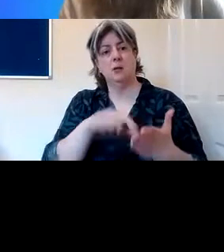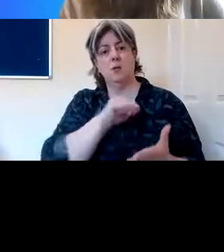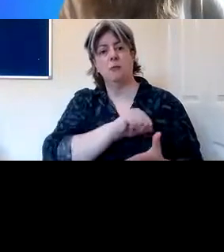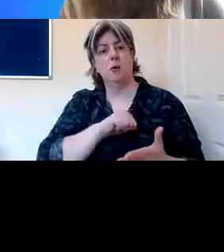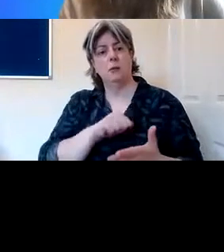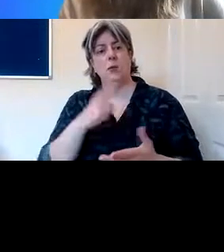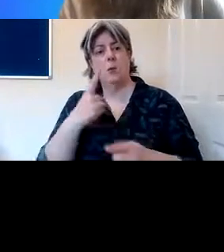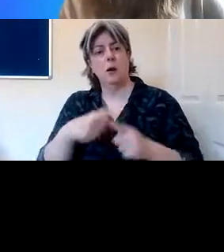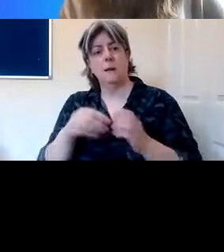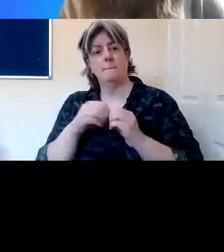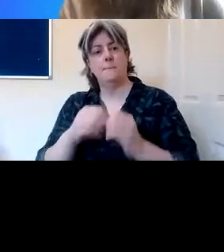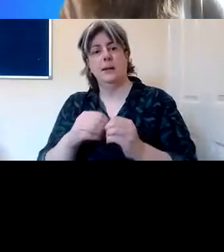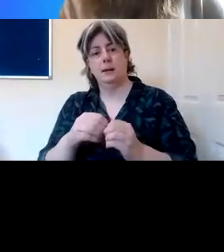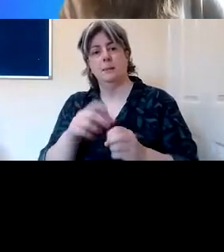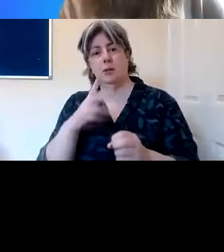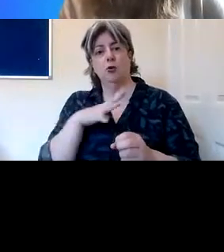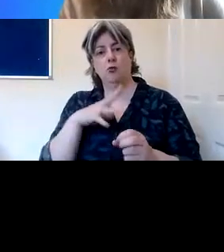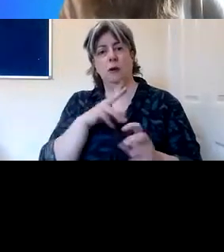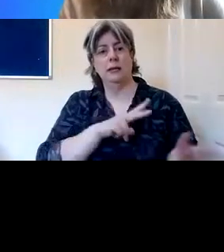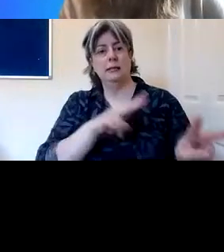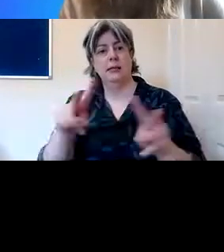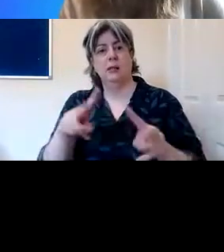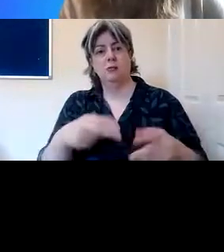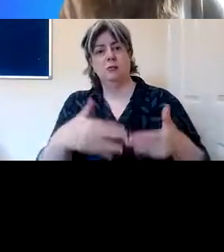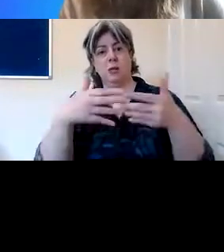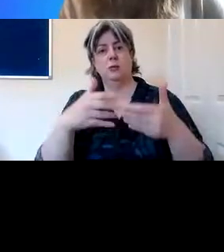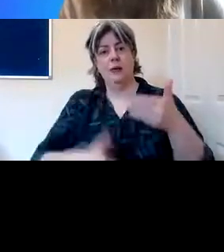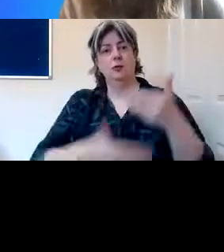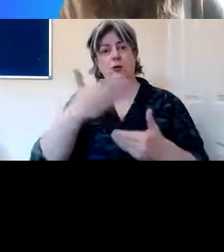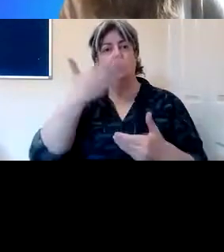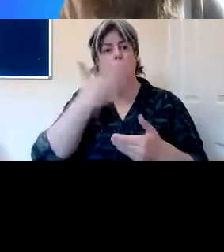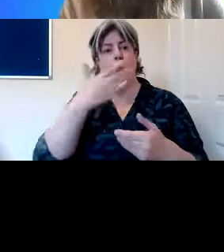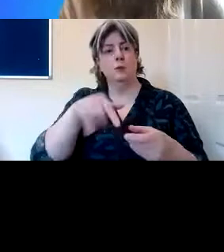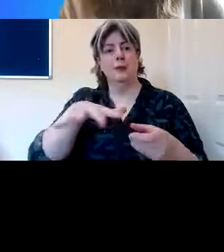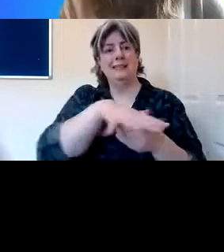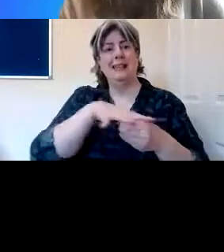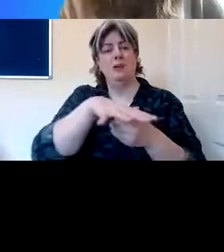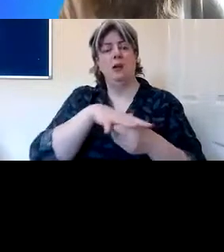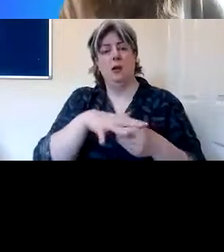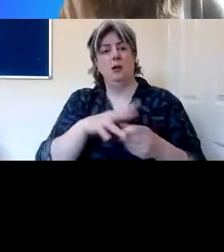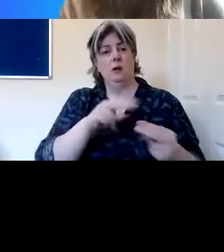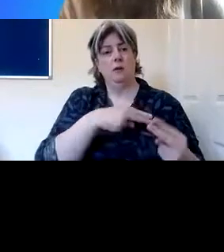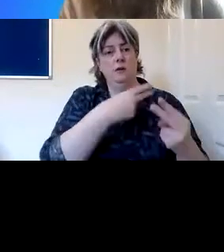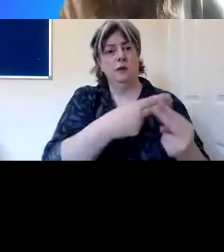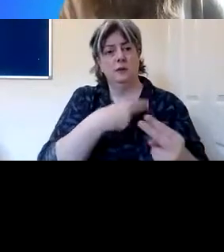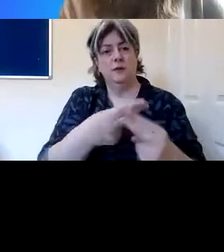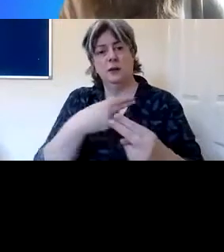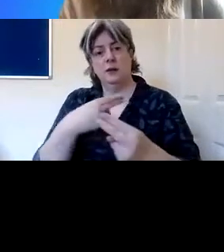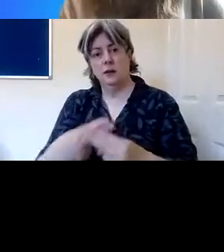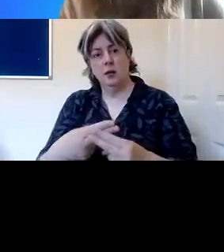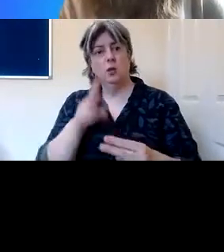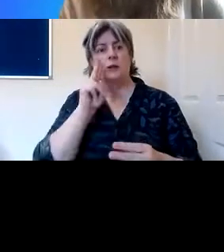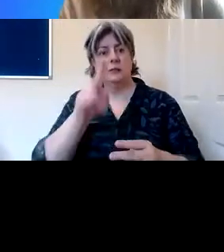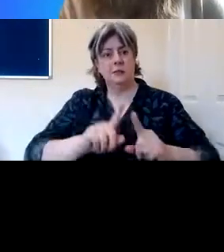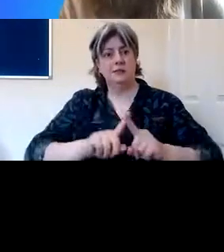Llanelli constituency to see the results of that. You've got new schools right across the area, and when you visit them, you know, it makes a palpable difference